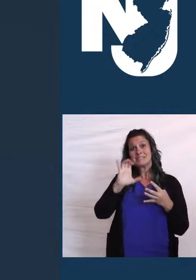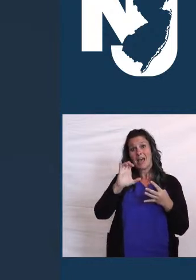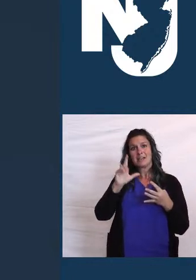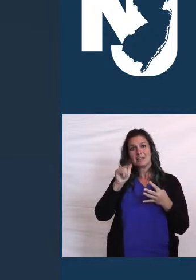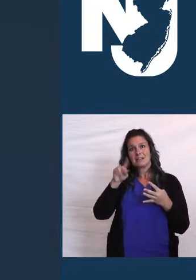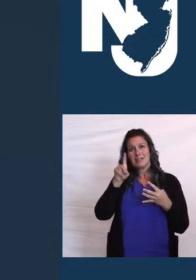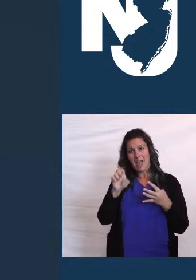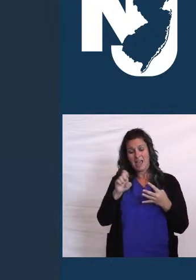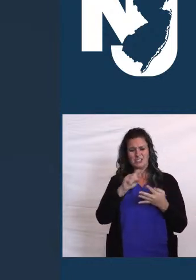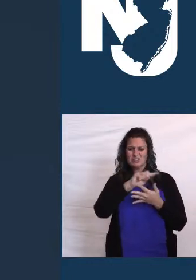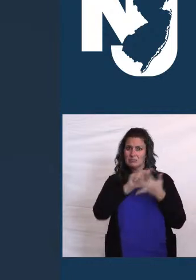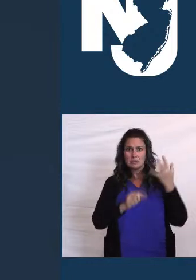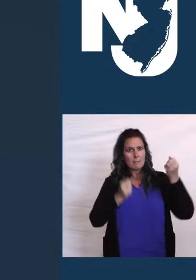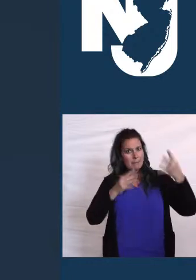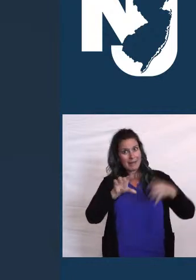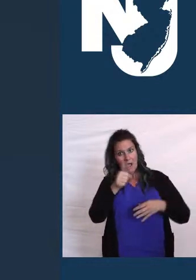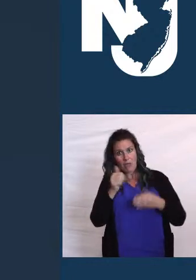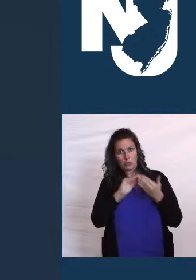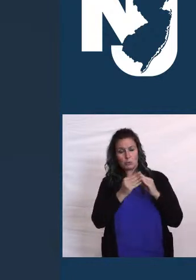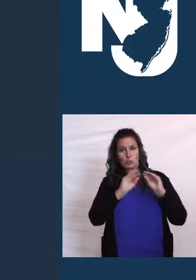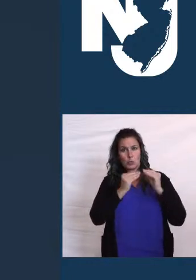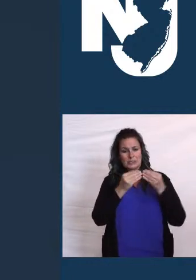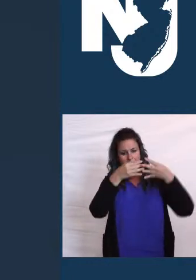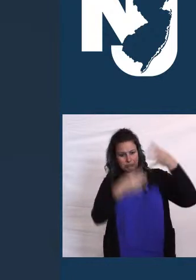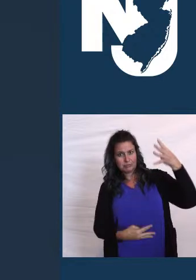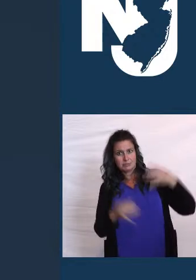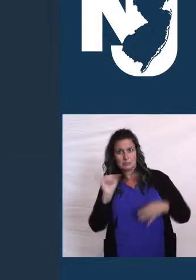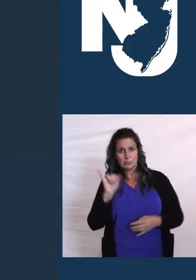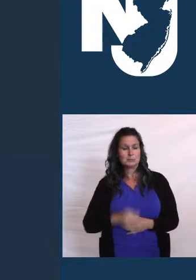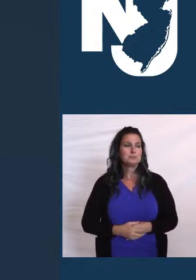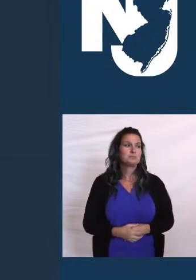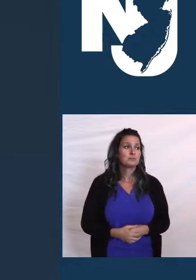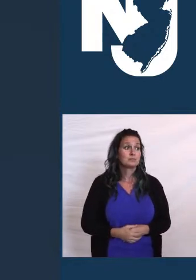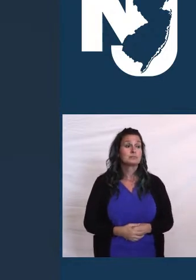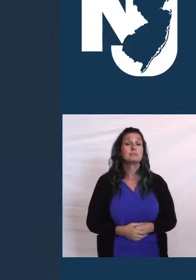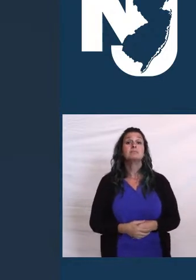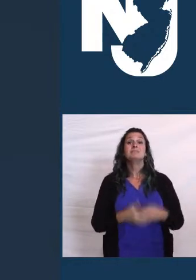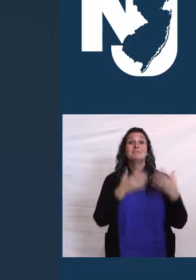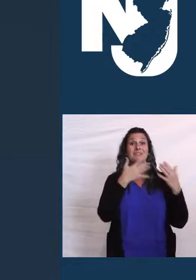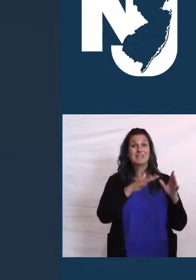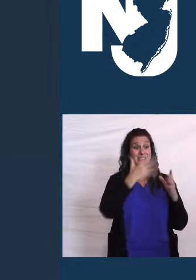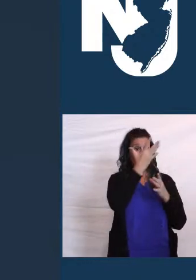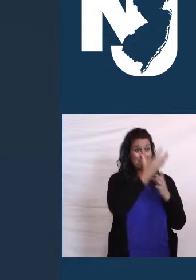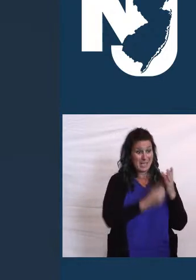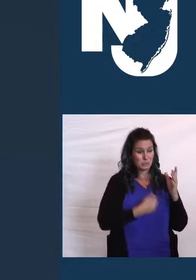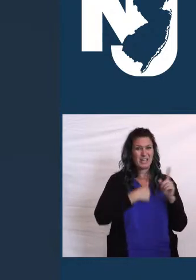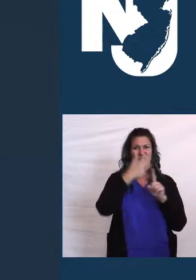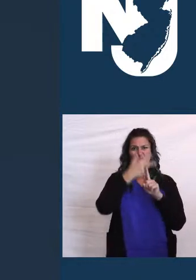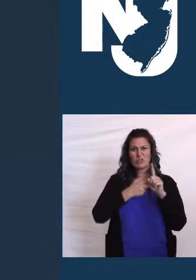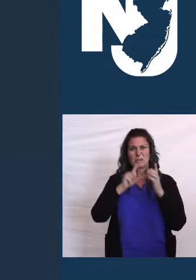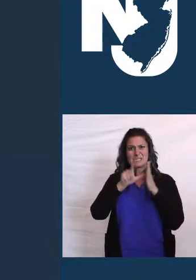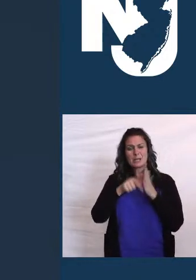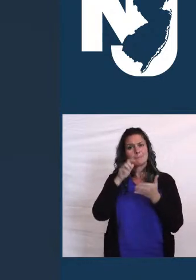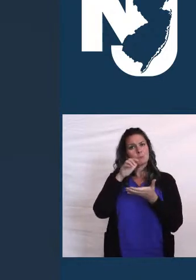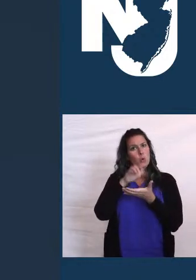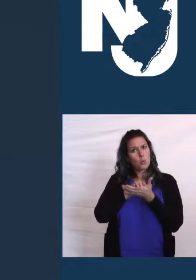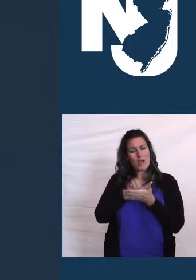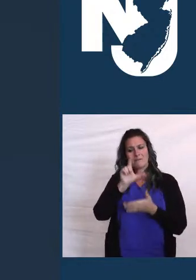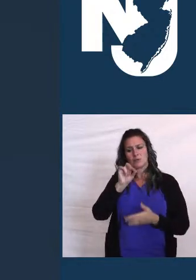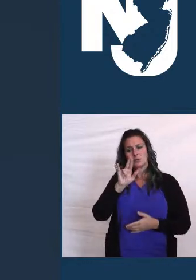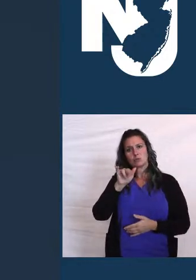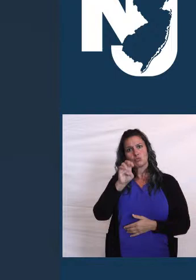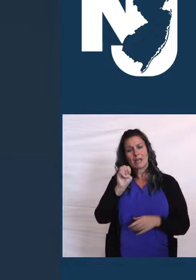other community organizations. Just 3 months after John's passing, his beloved wife, Lorraine, also